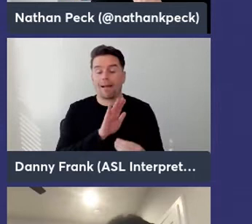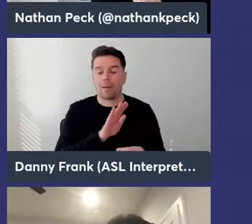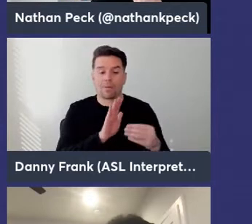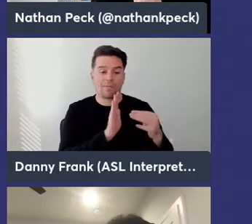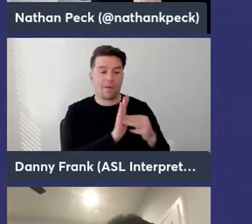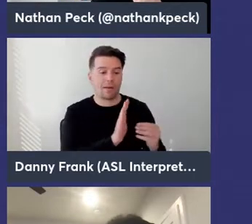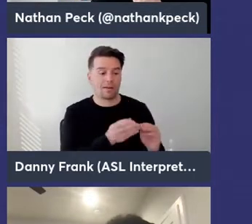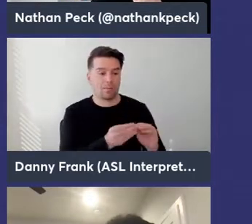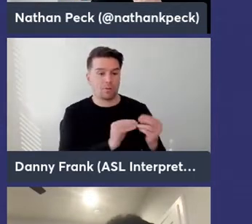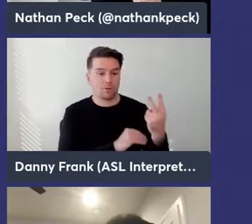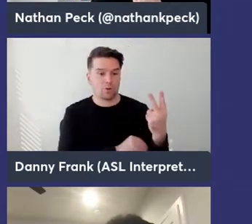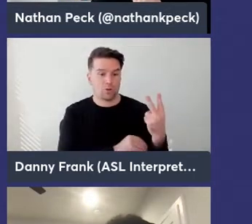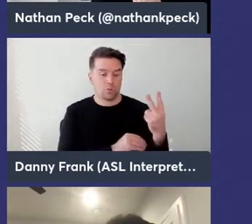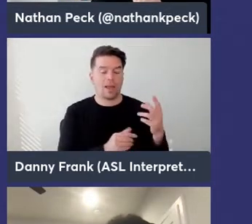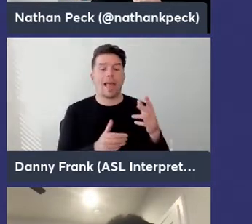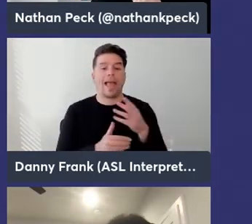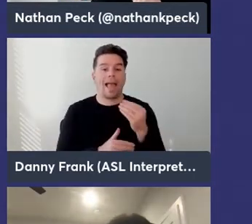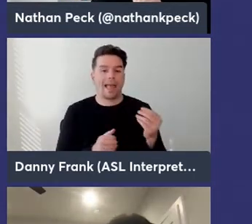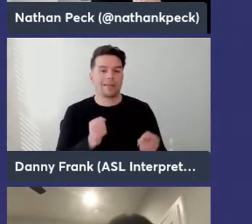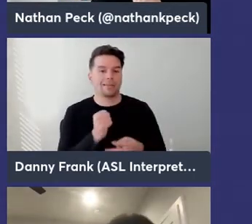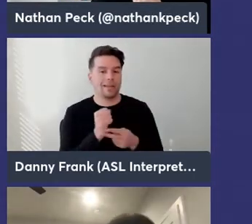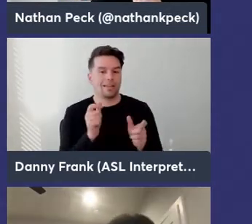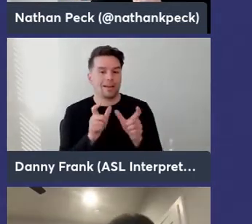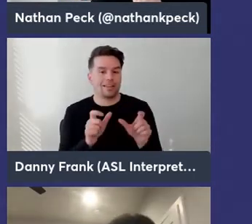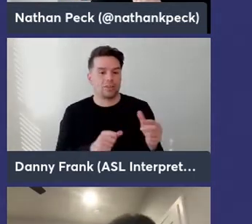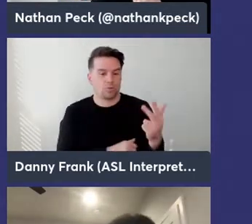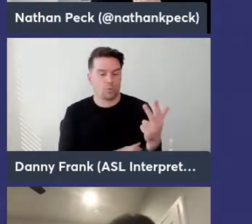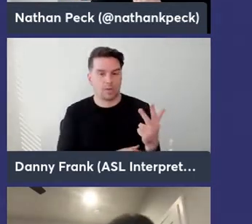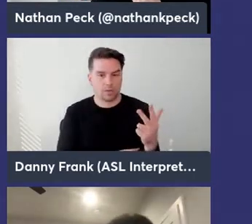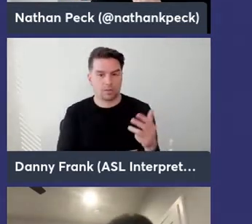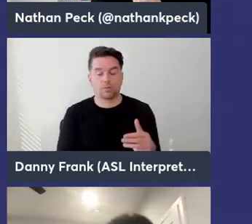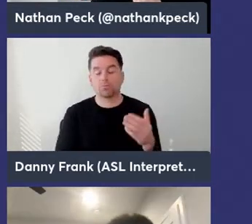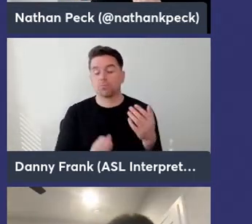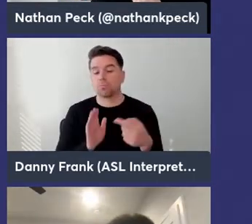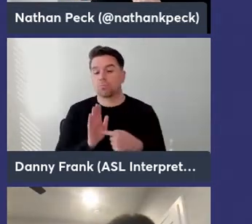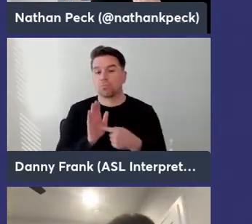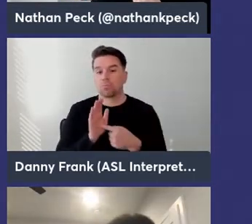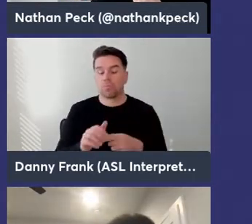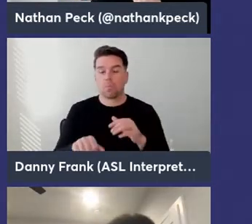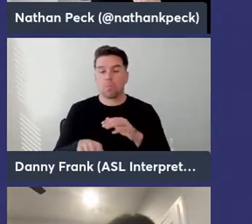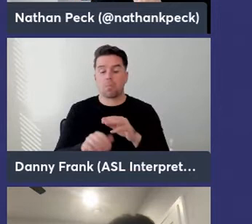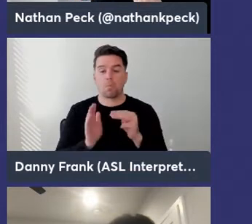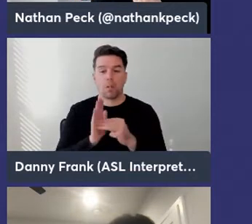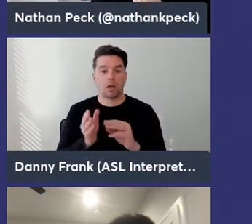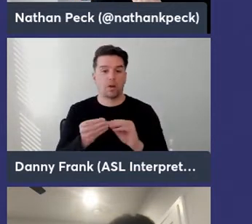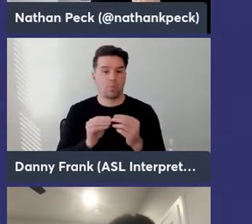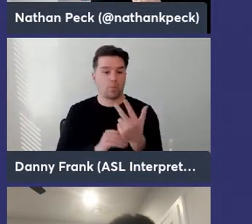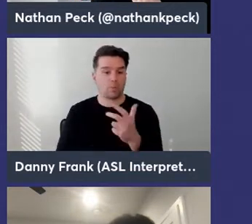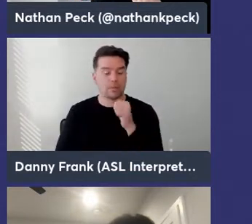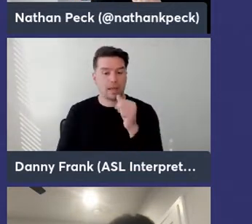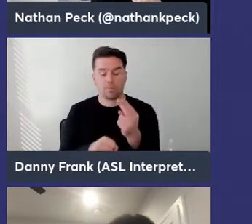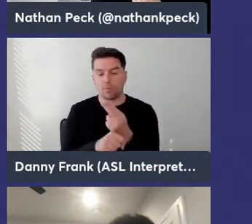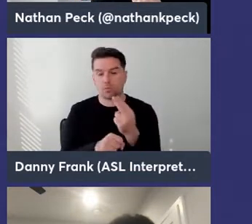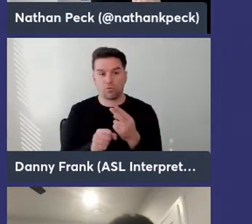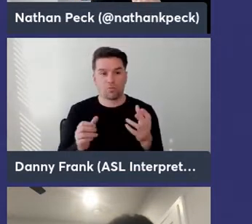on the instance 2. Say, for example, model 3 is not being frequently used. SageMaker makes a determination to